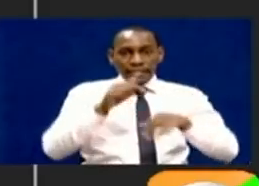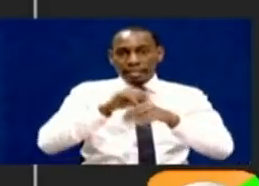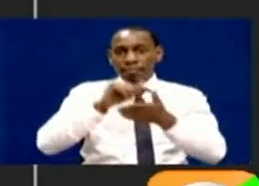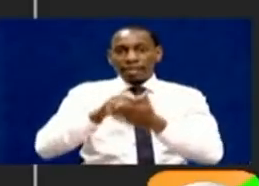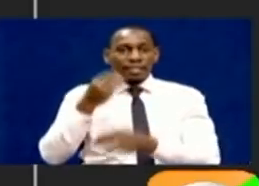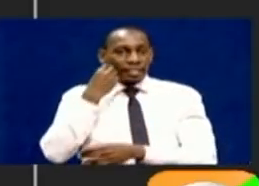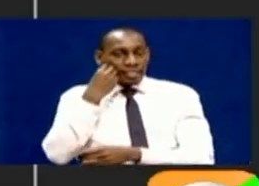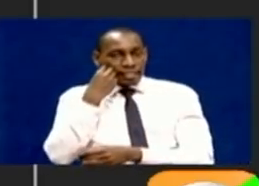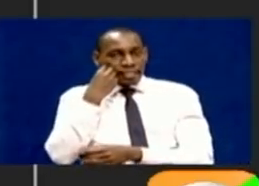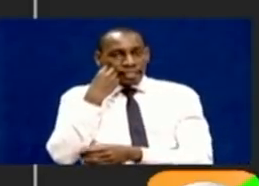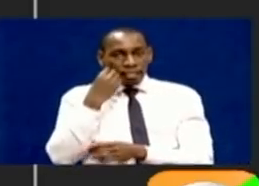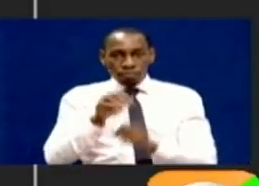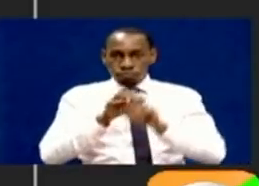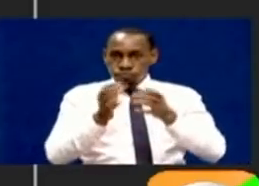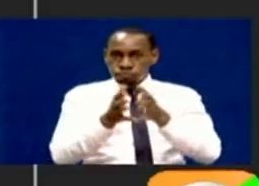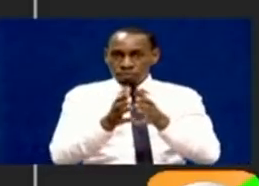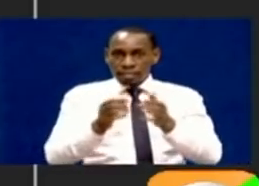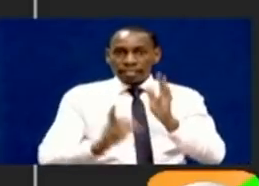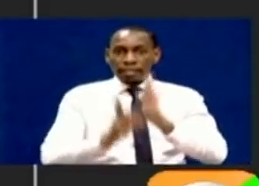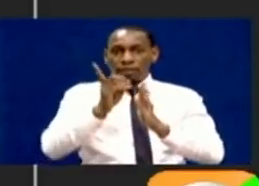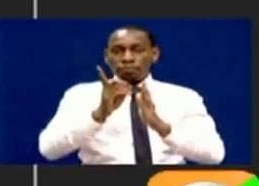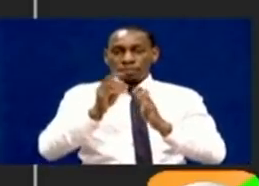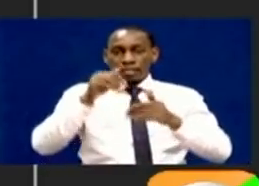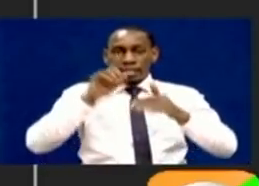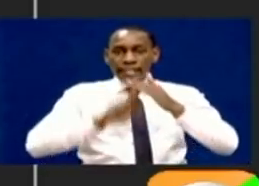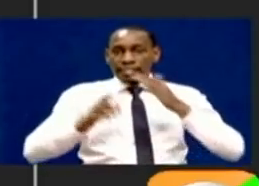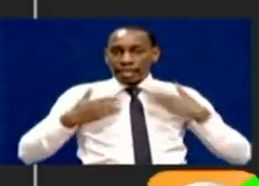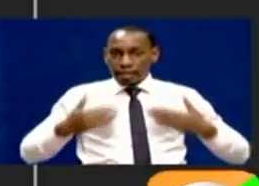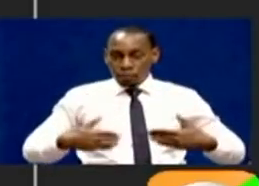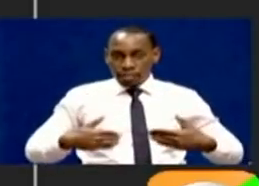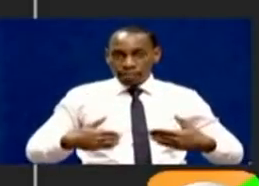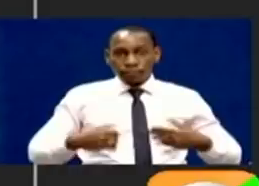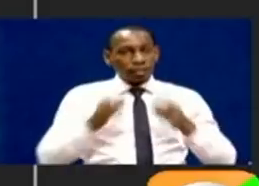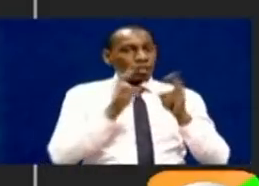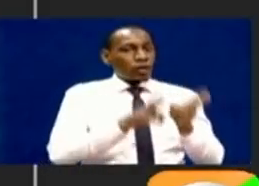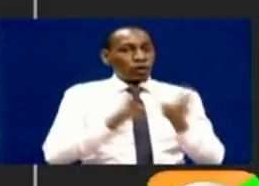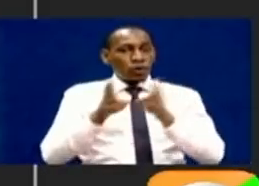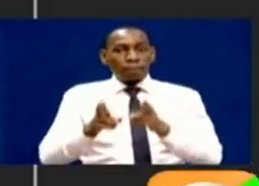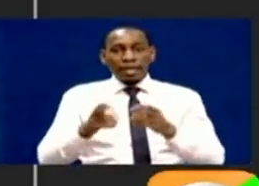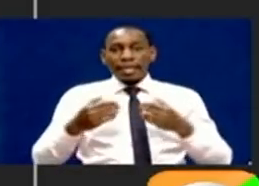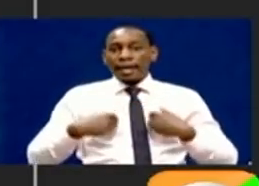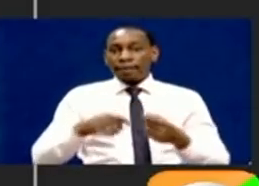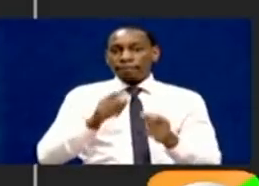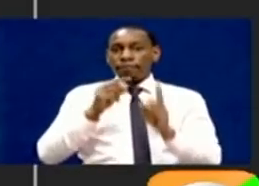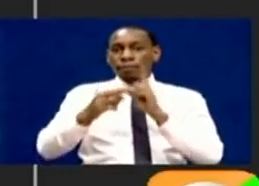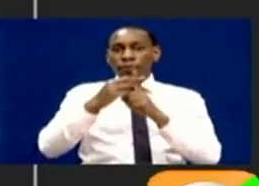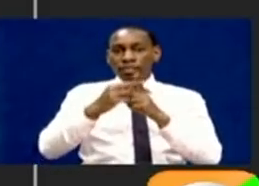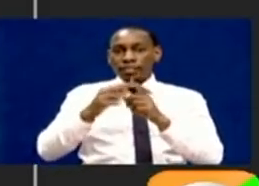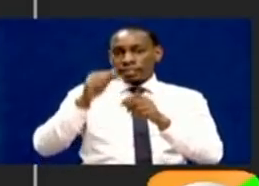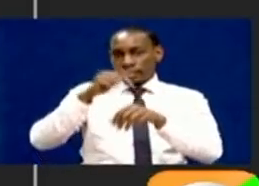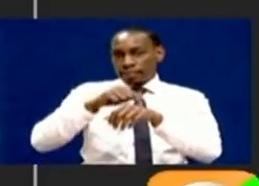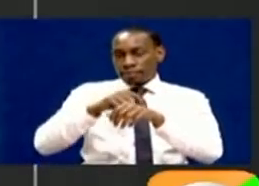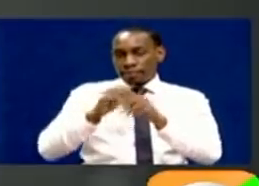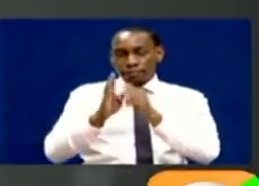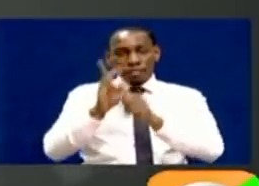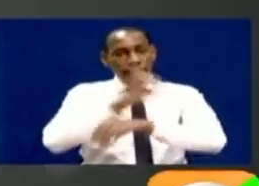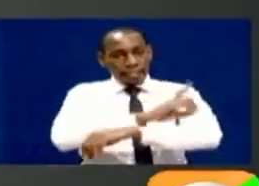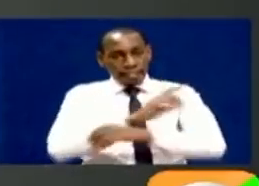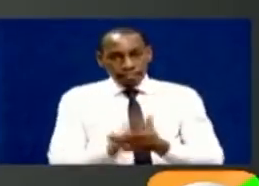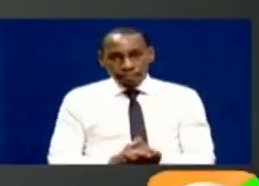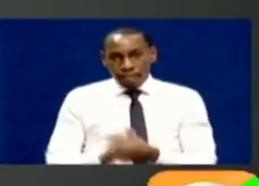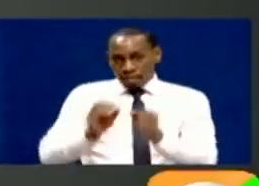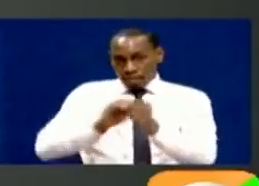the disease incubates in one's body. In most cases, one will test positive within the incubation period.